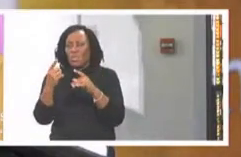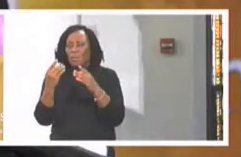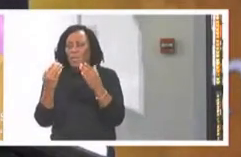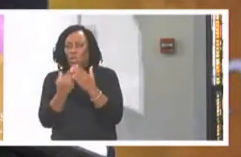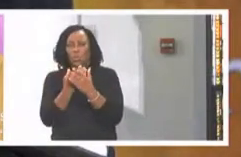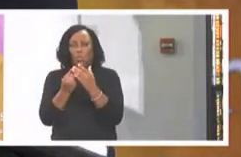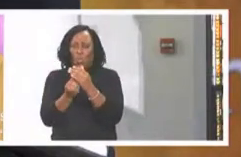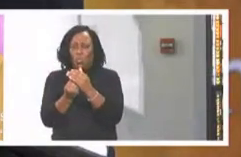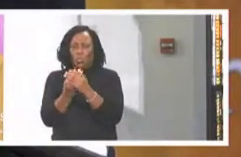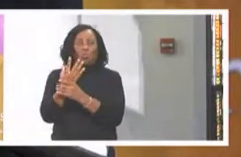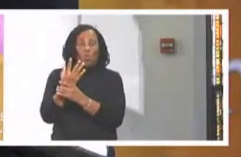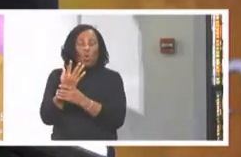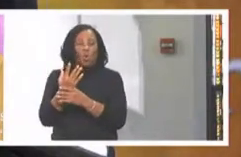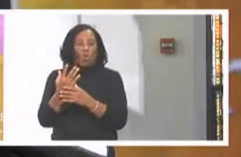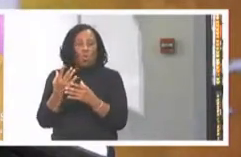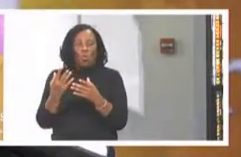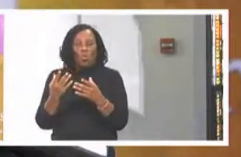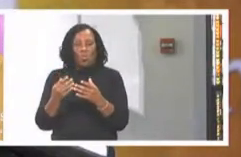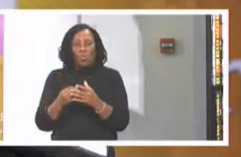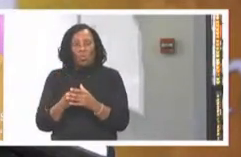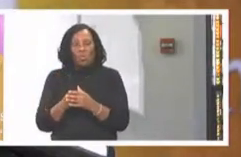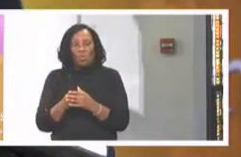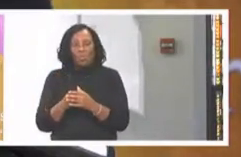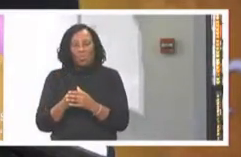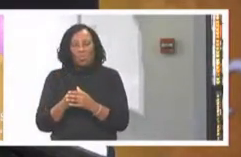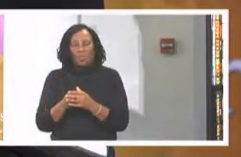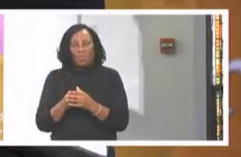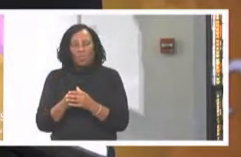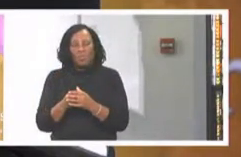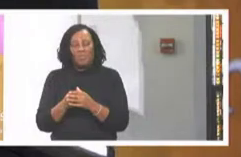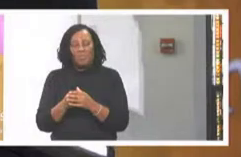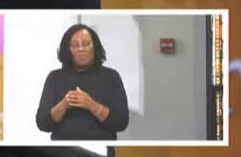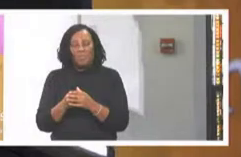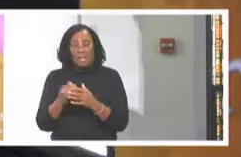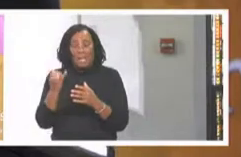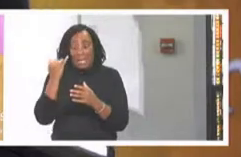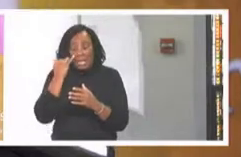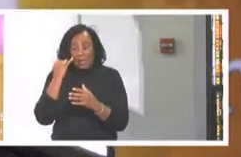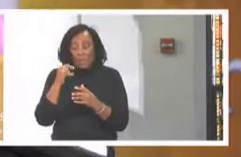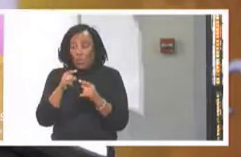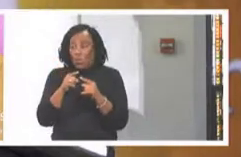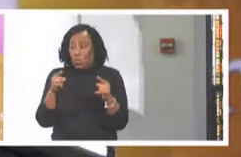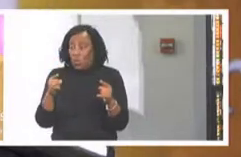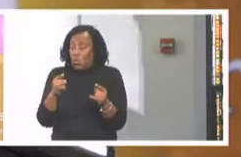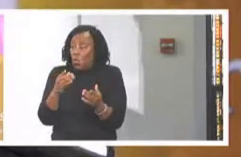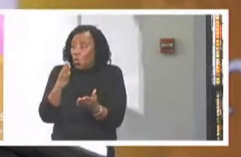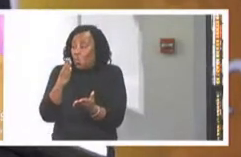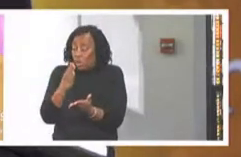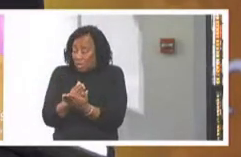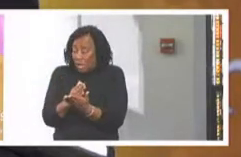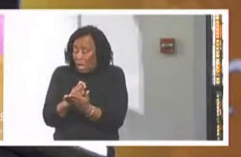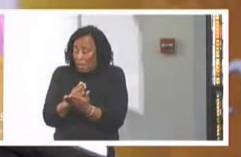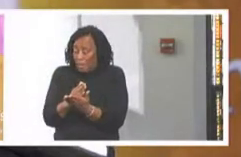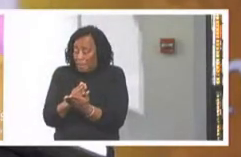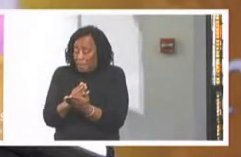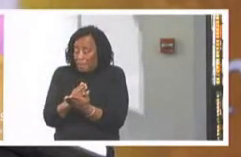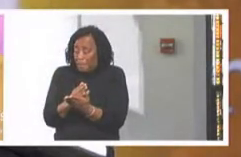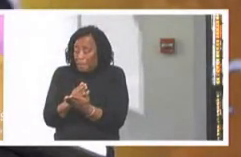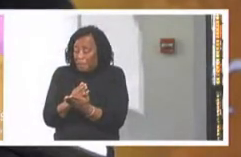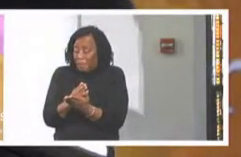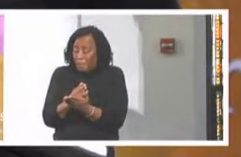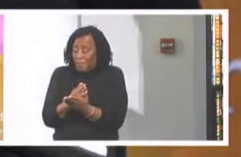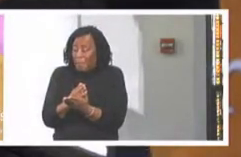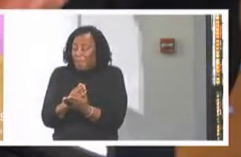I'd blow your mind if you would ever slow yourself down long enough, if you would ever stop long enough, just to stop